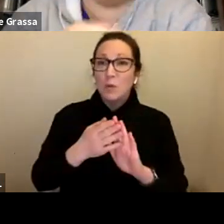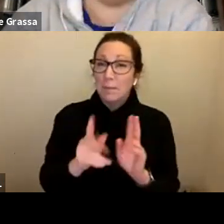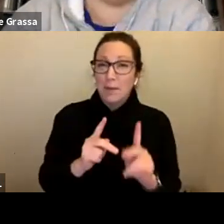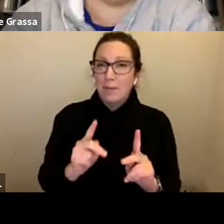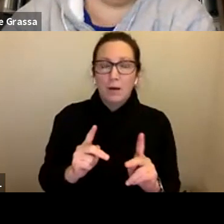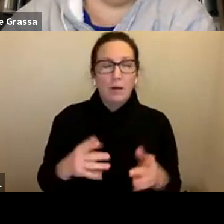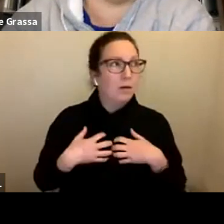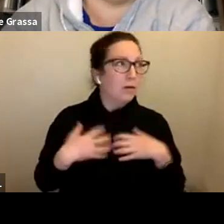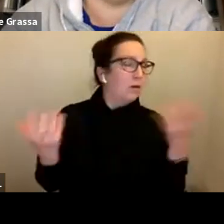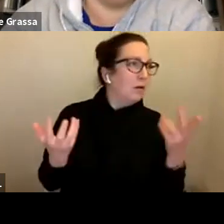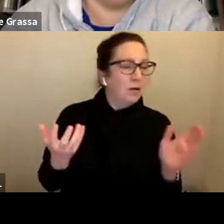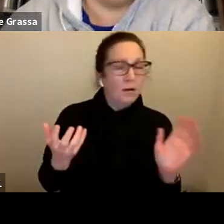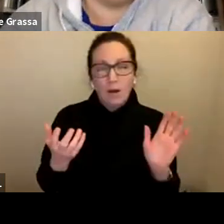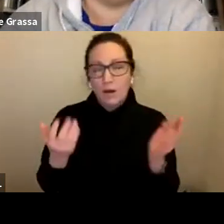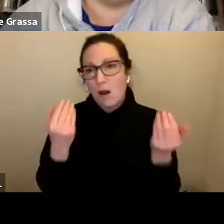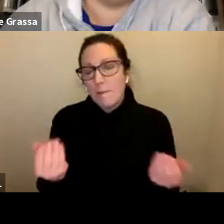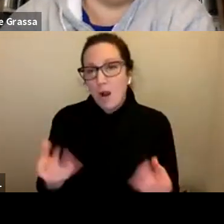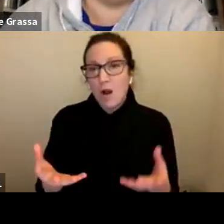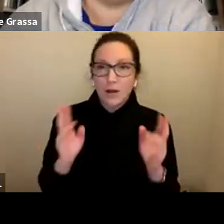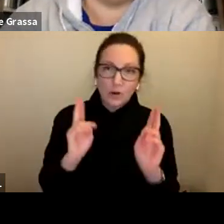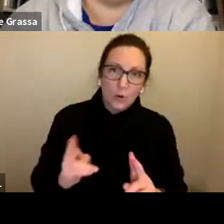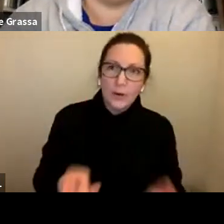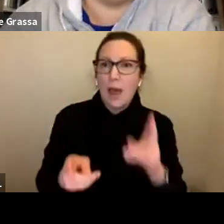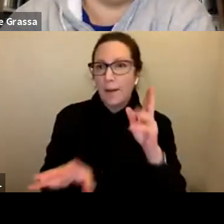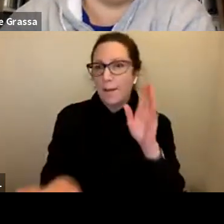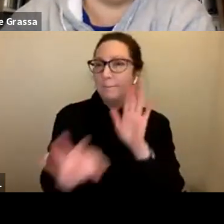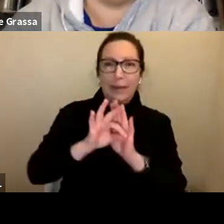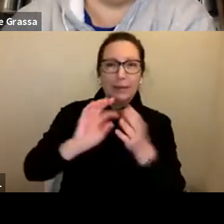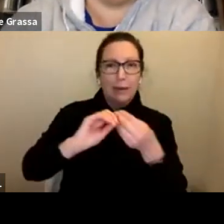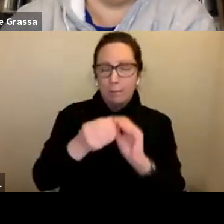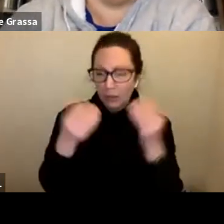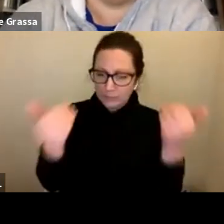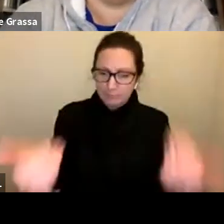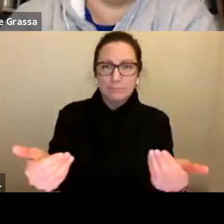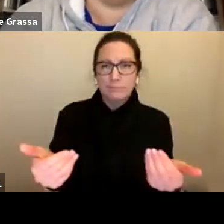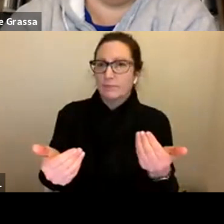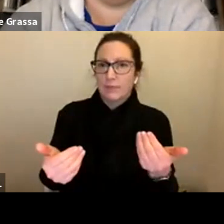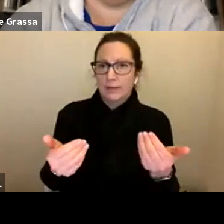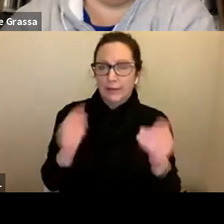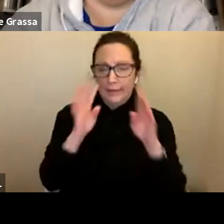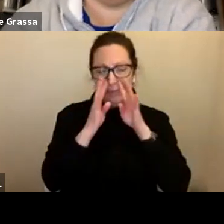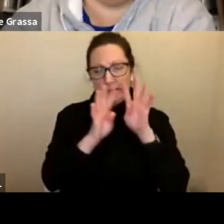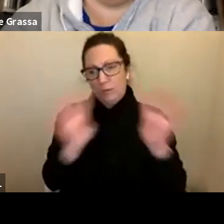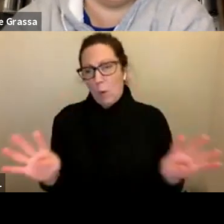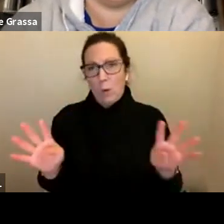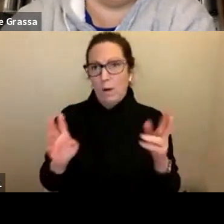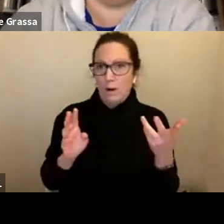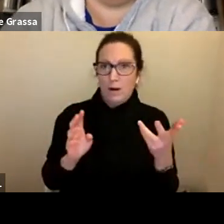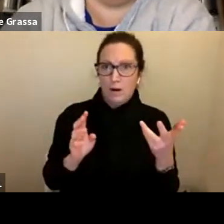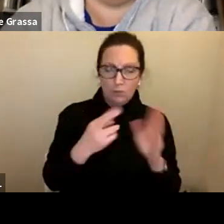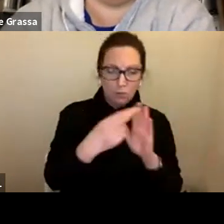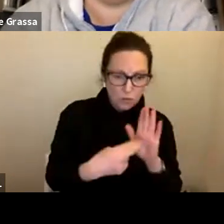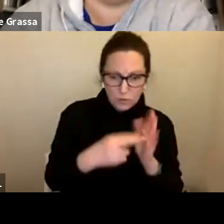thing? This is ignore that, just set aside, just pick a number, just do it, or just ignore it altogether. And